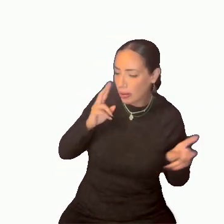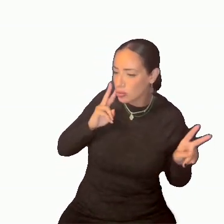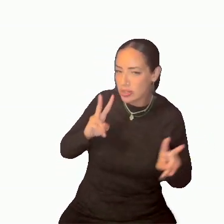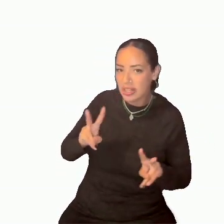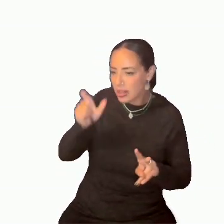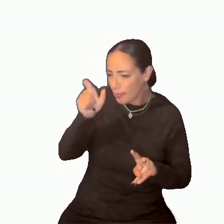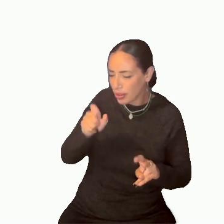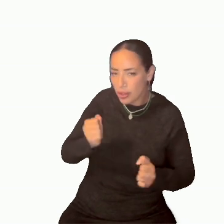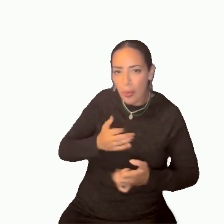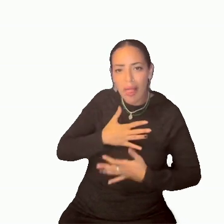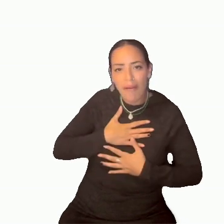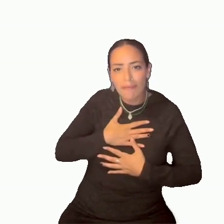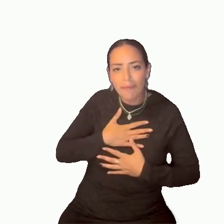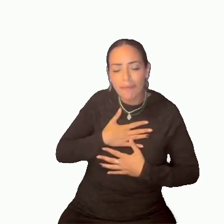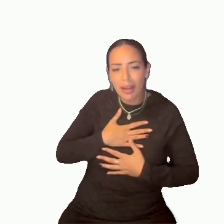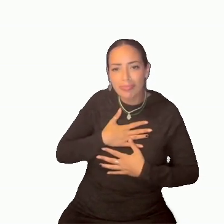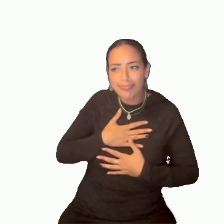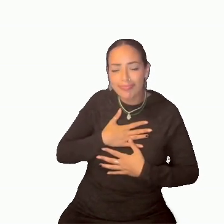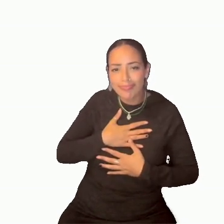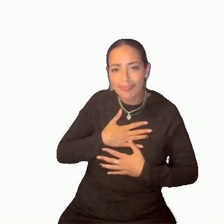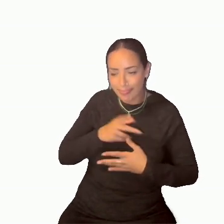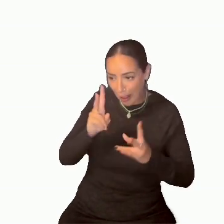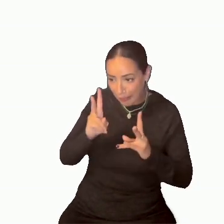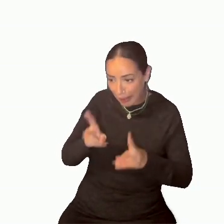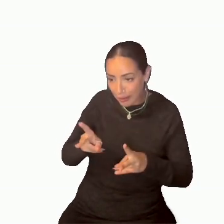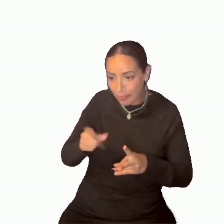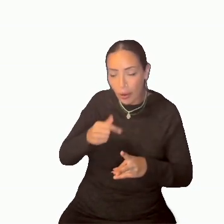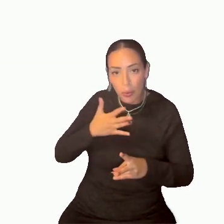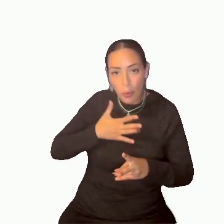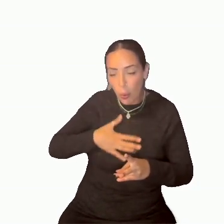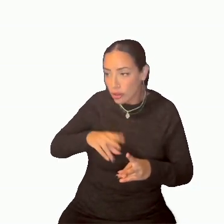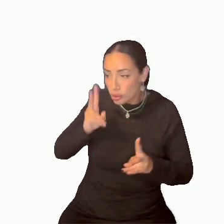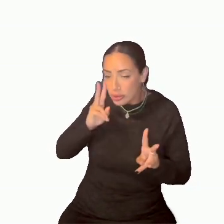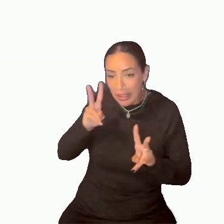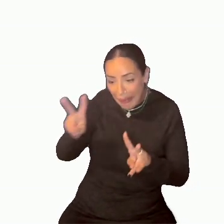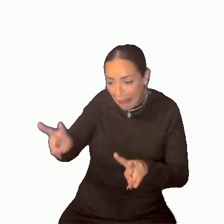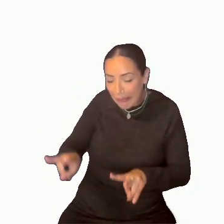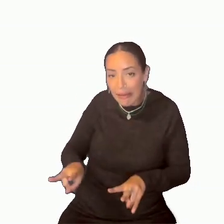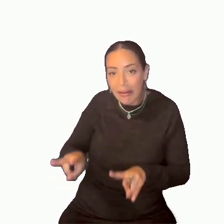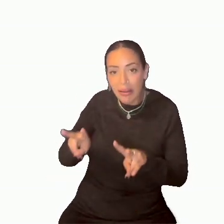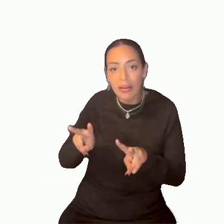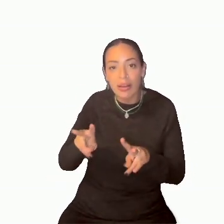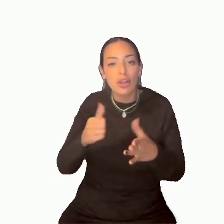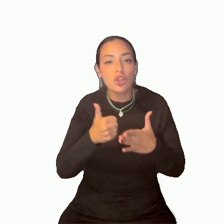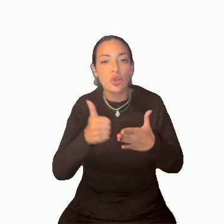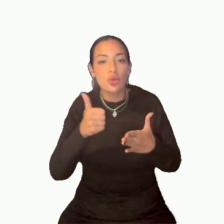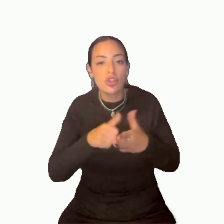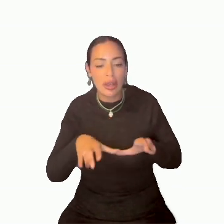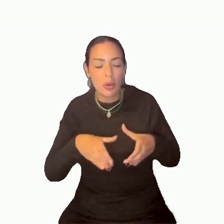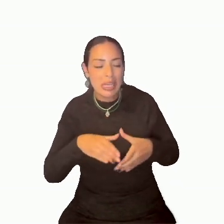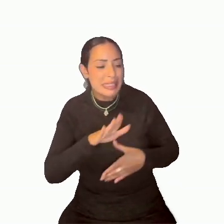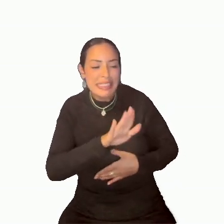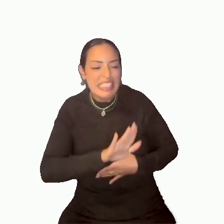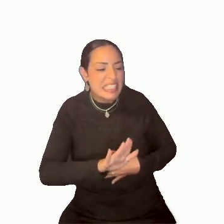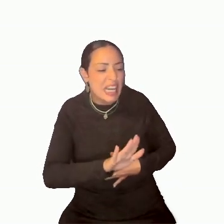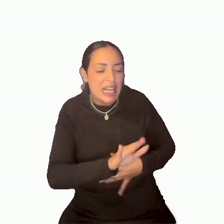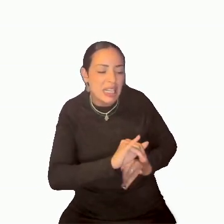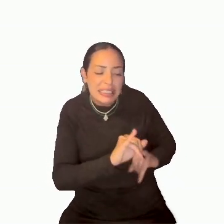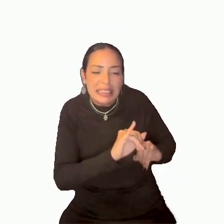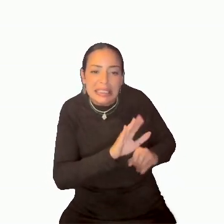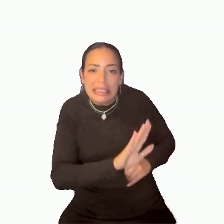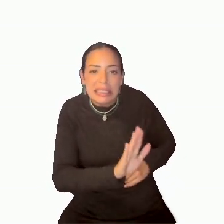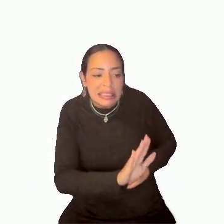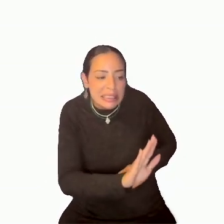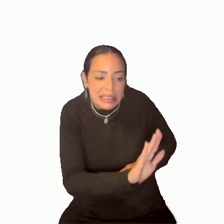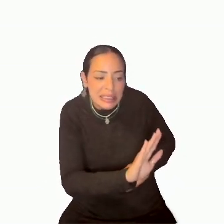loved one. Such actions are often the result of well-intentioned paternalism to try and protect the bereaved family. In